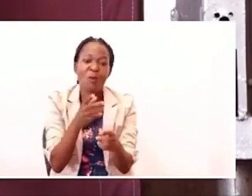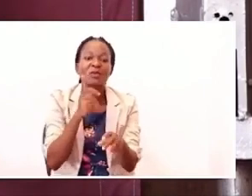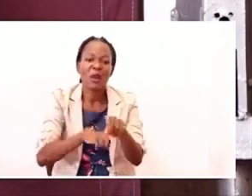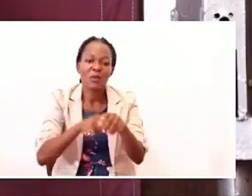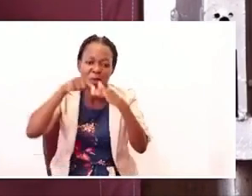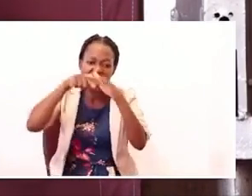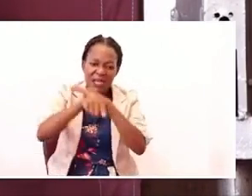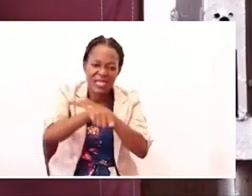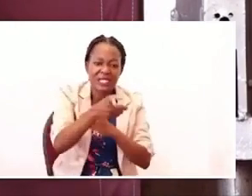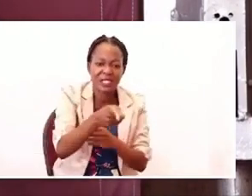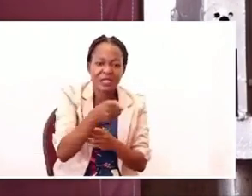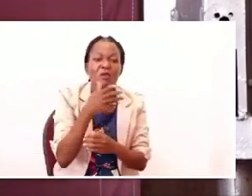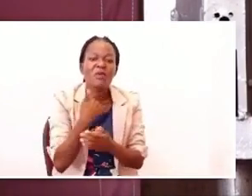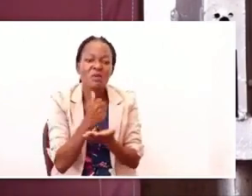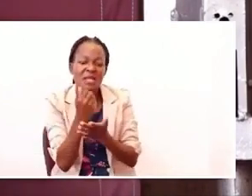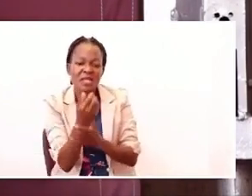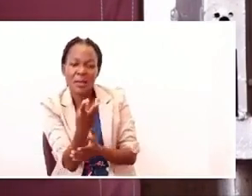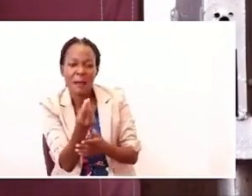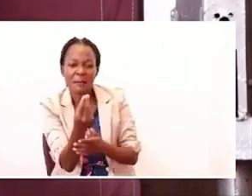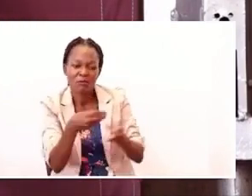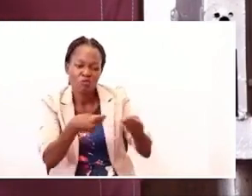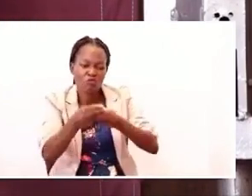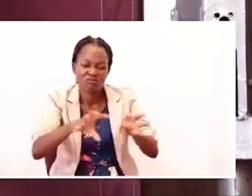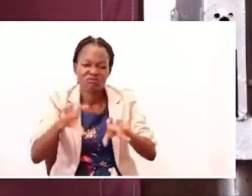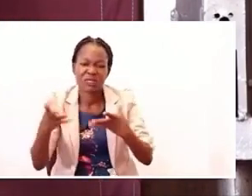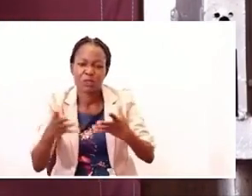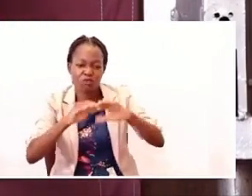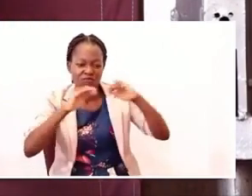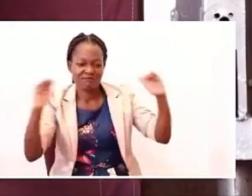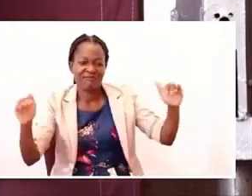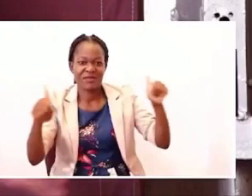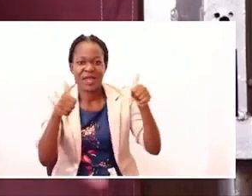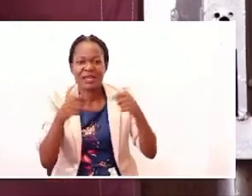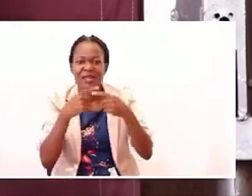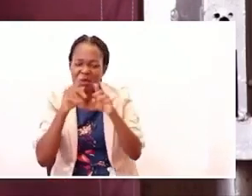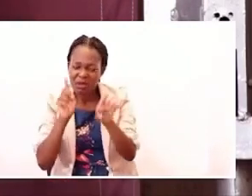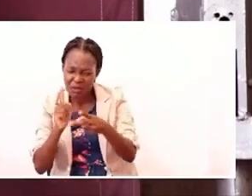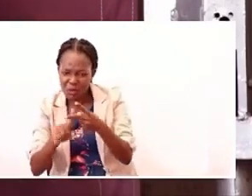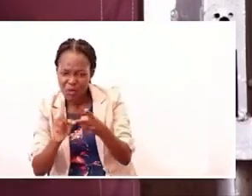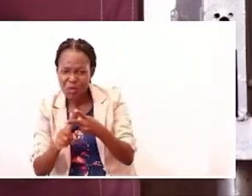to set prices right and to set institutions right. And that